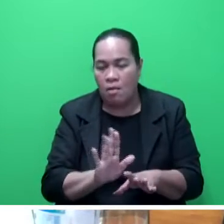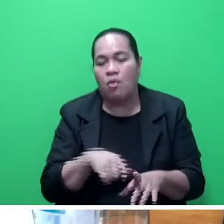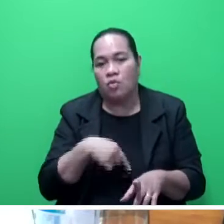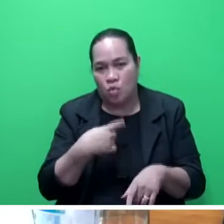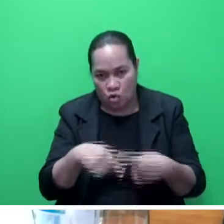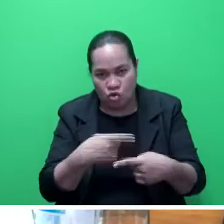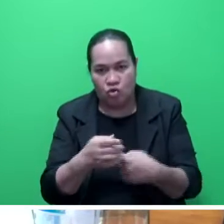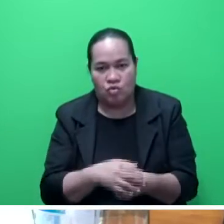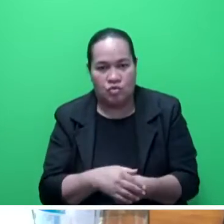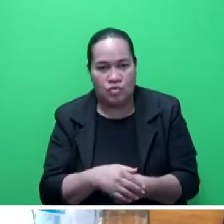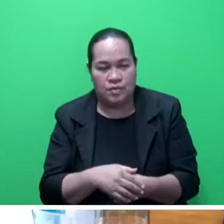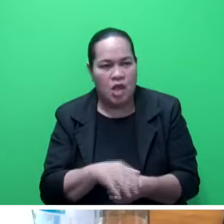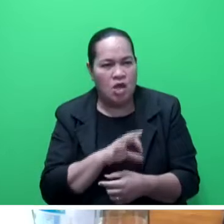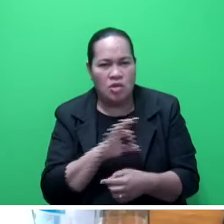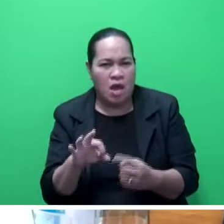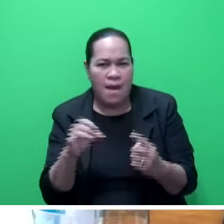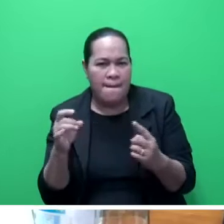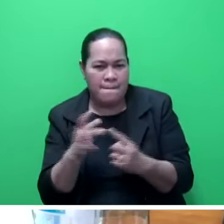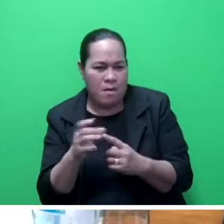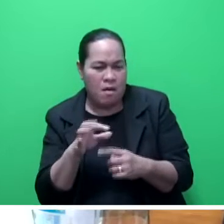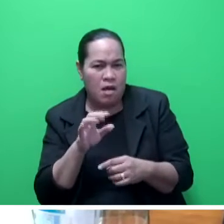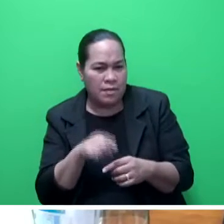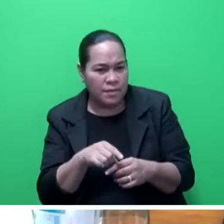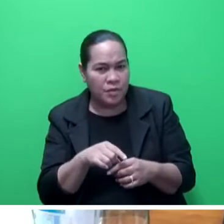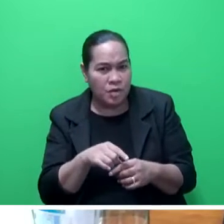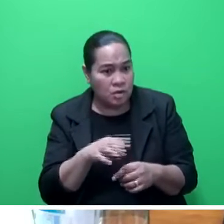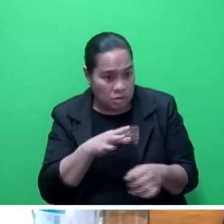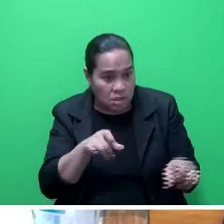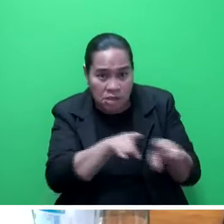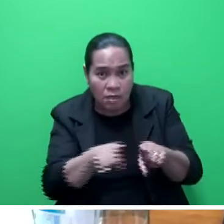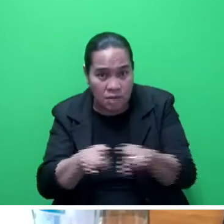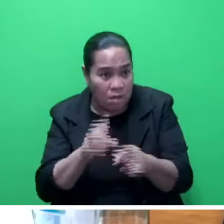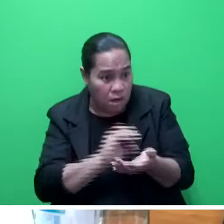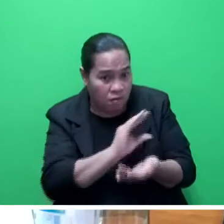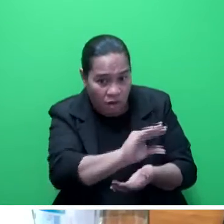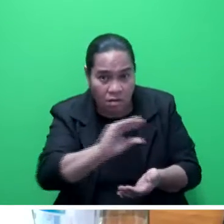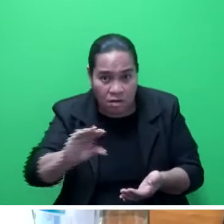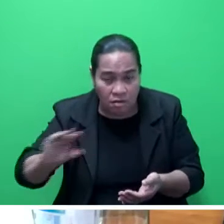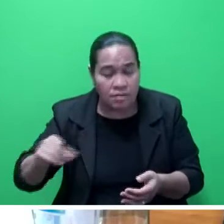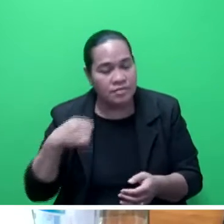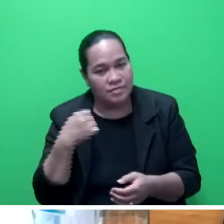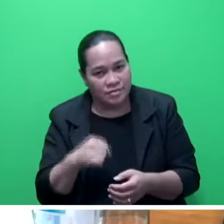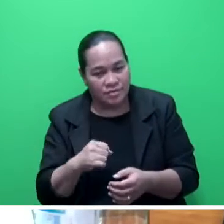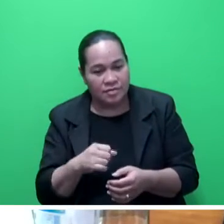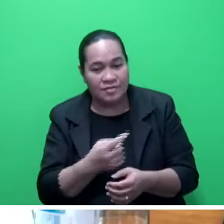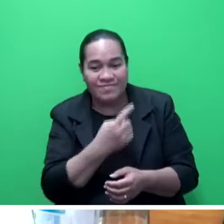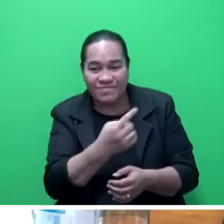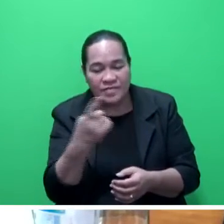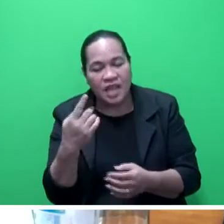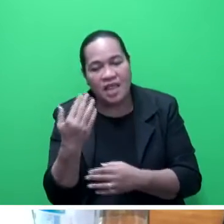it is not necessary that schools will receive the same amount of FEG each year, as this depends on a number of